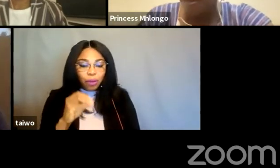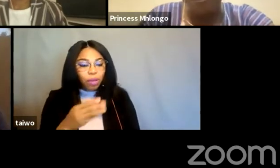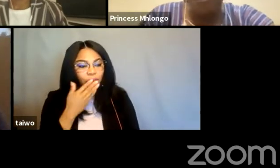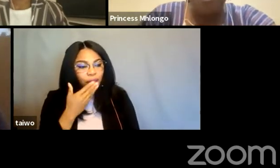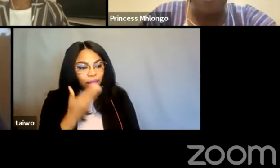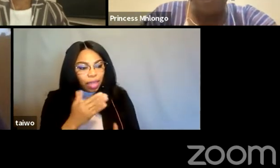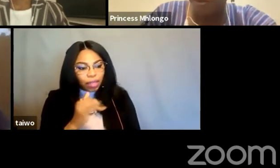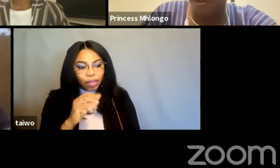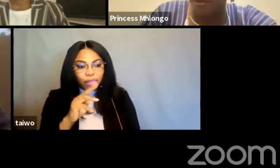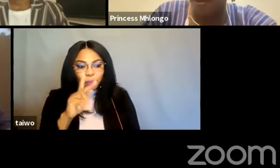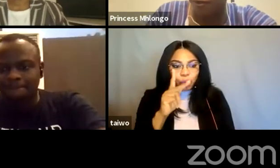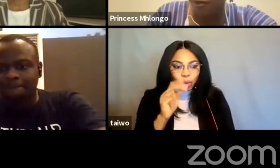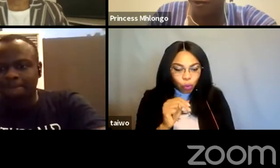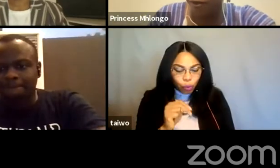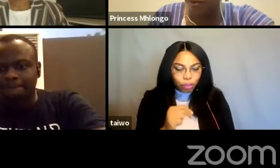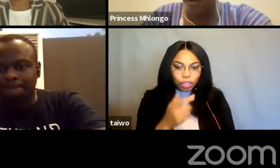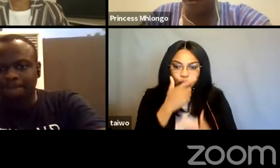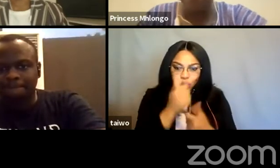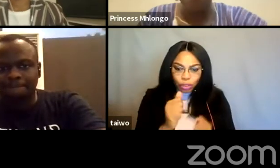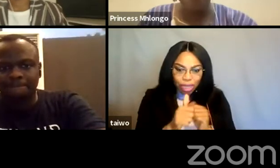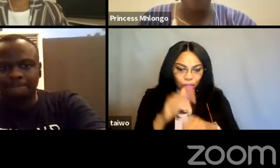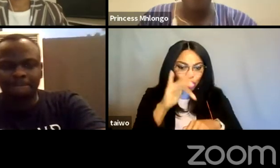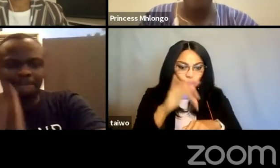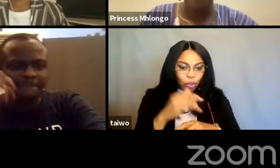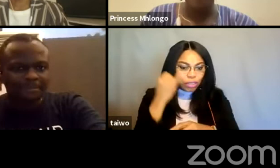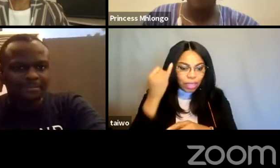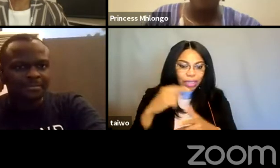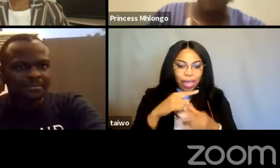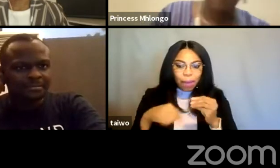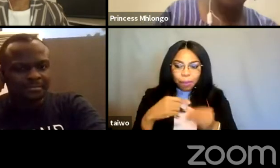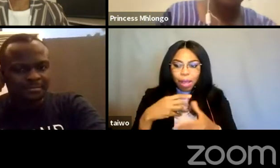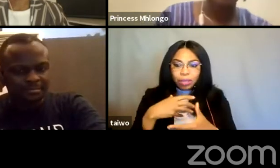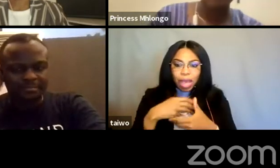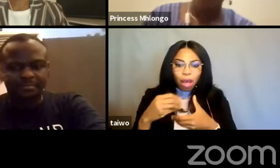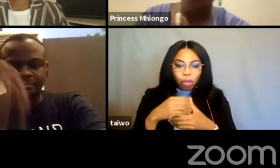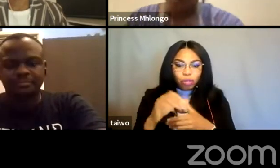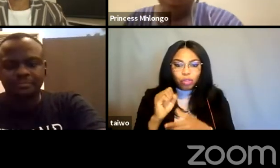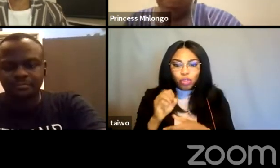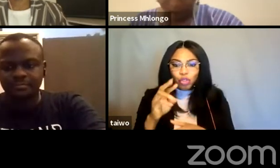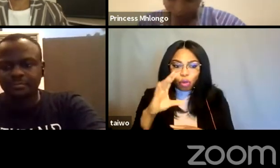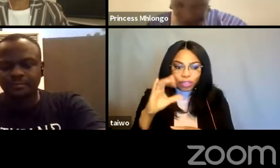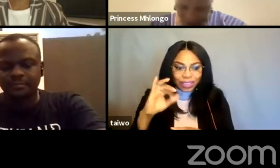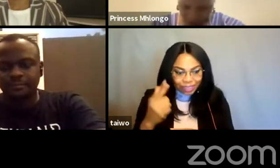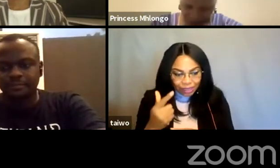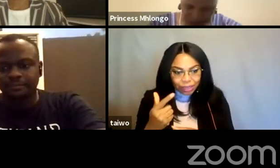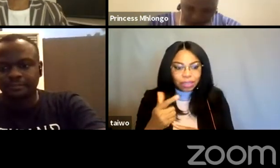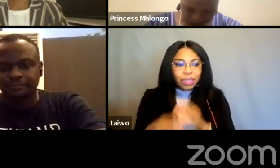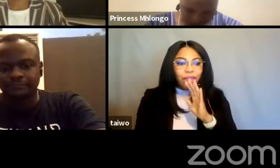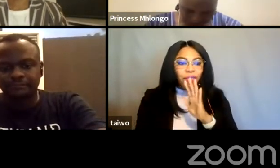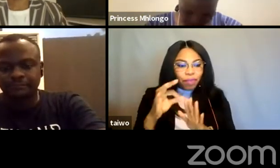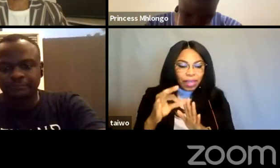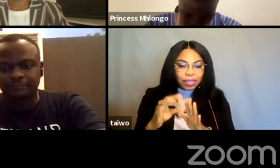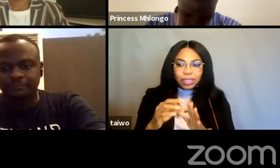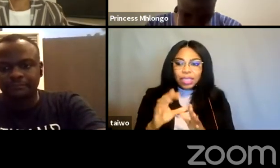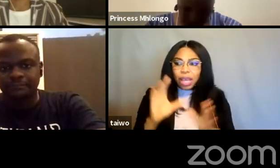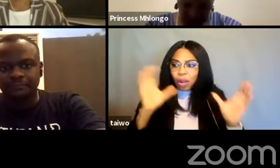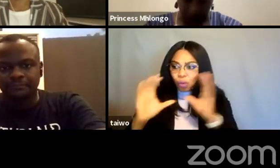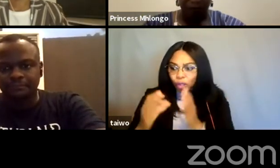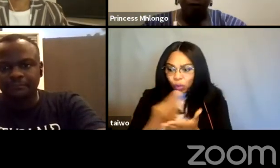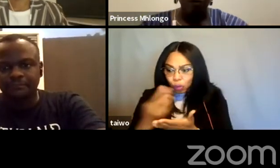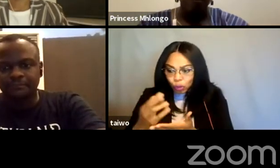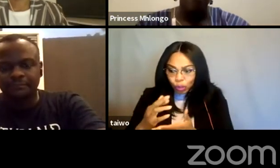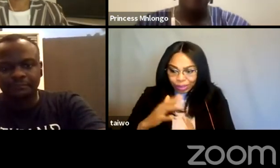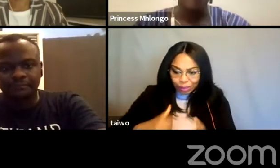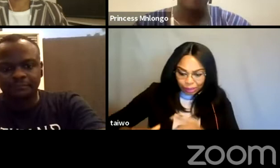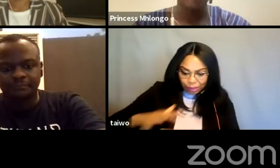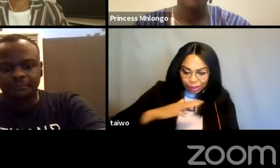Interesting how you're really touching the idea of outsourcing and finding and looking for the resources around you